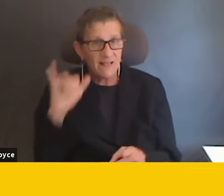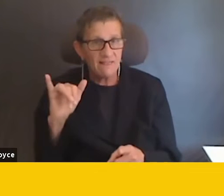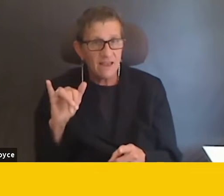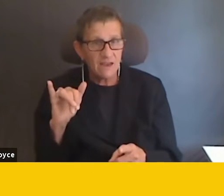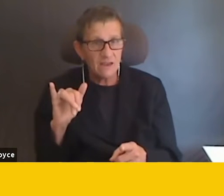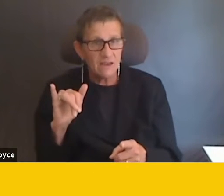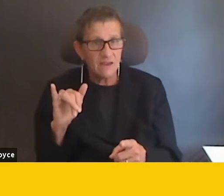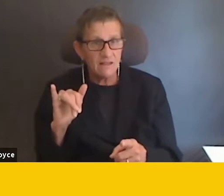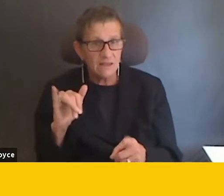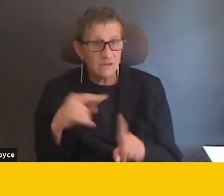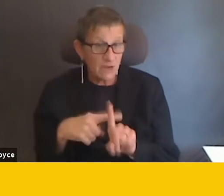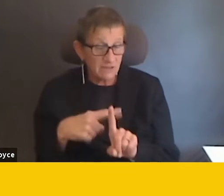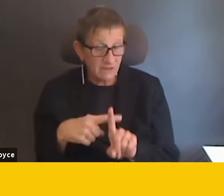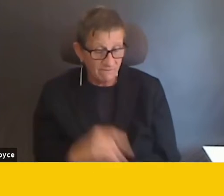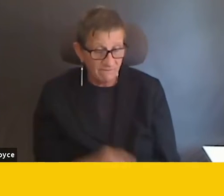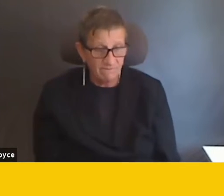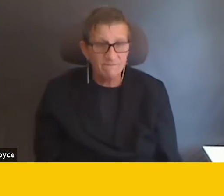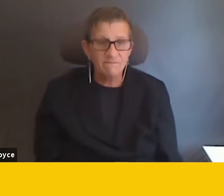positive.